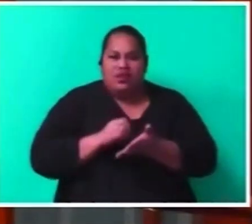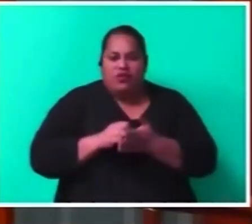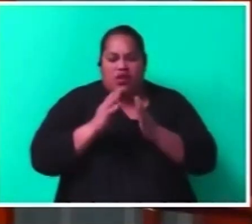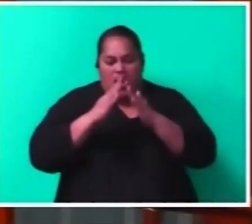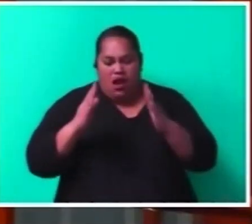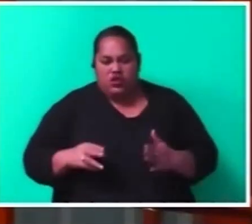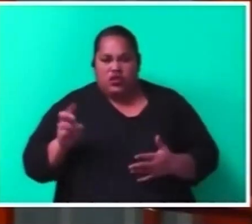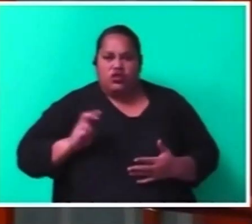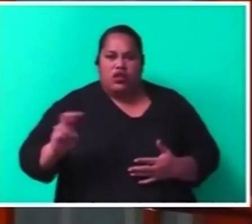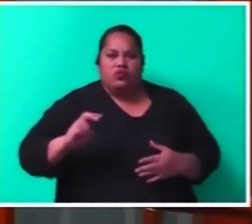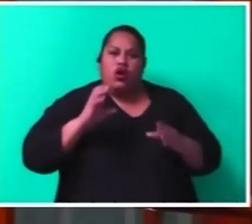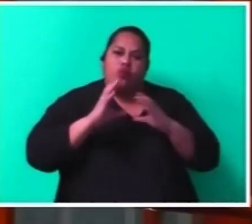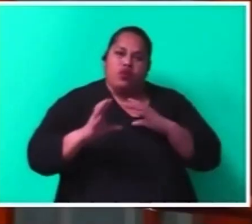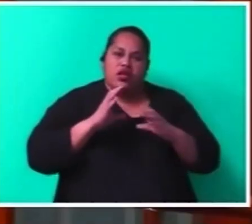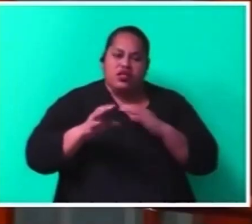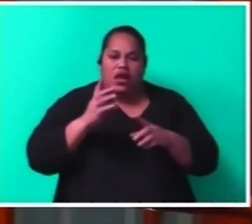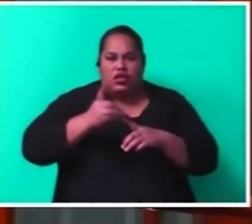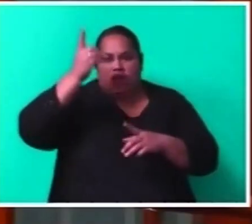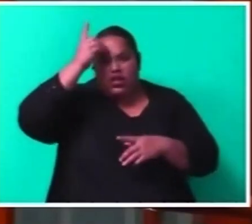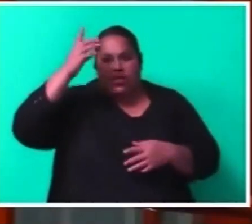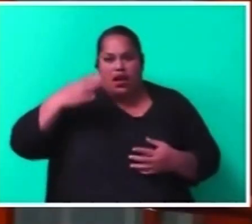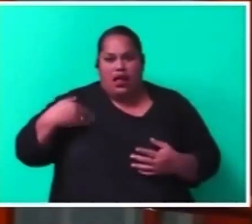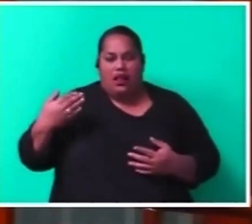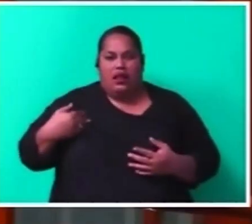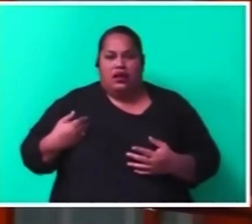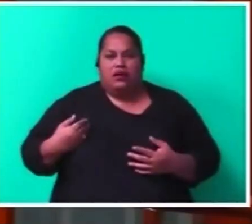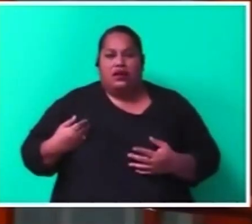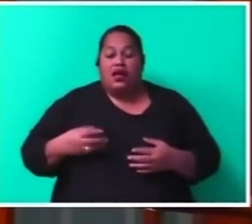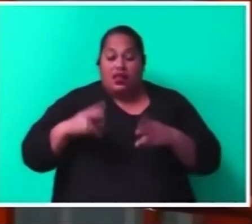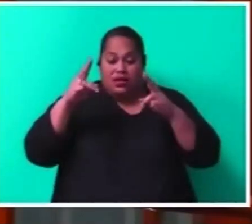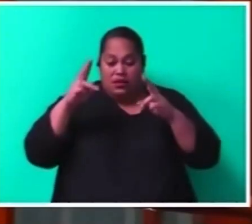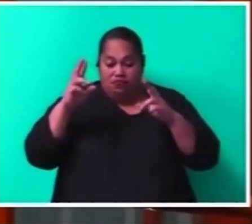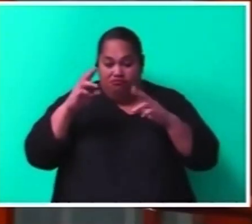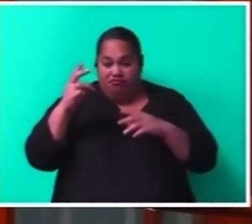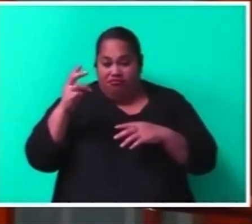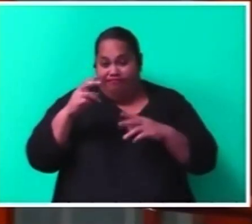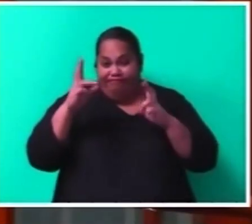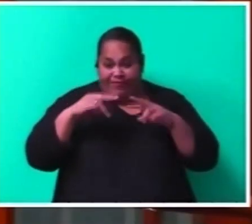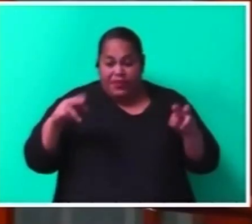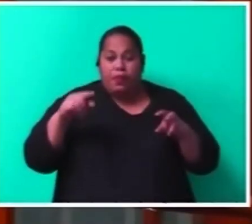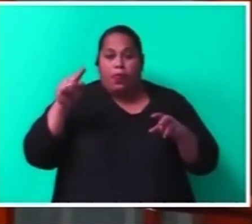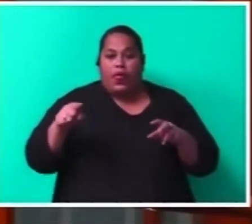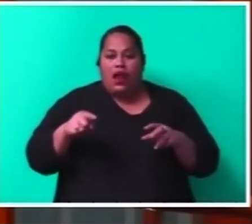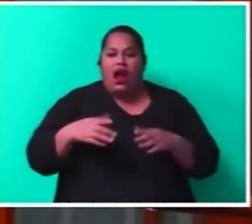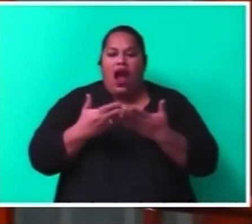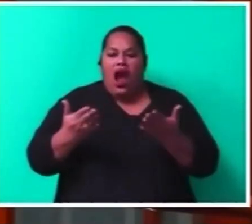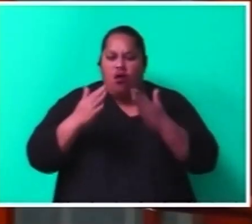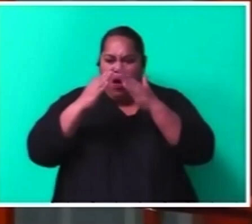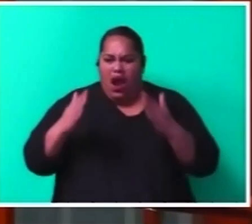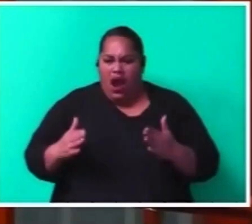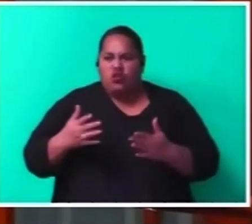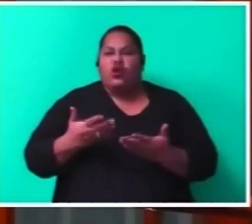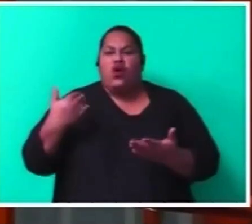transport, communication, education, and health. The survey captures how households actually live, what